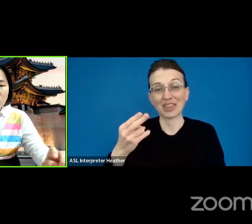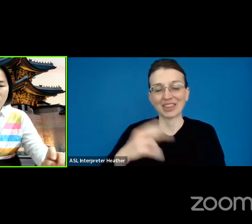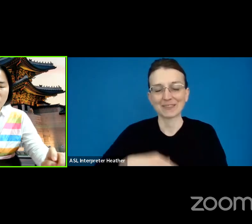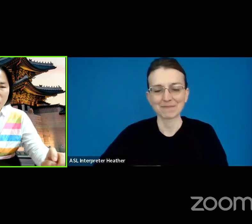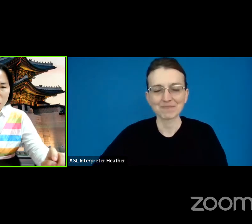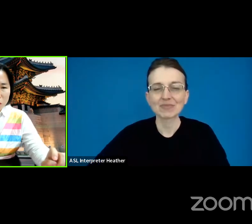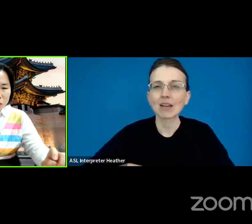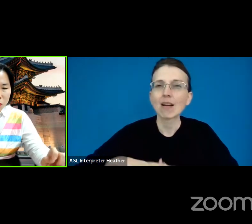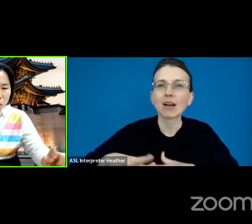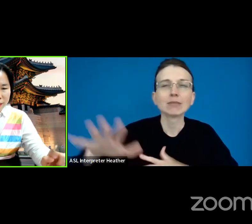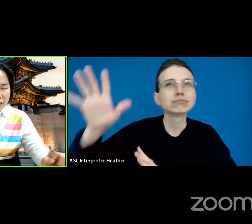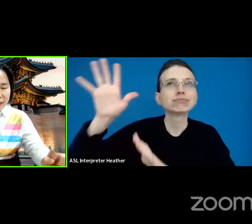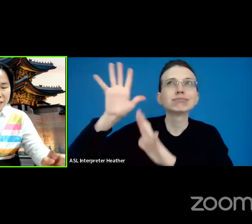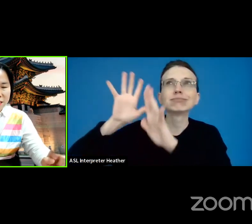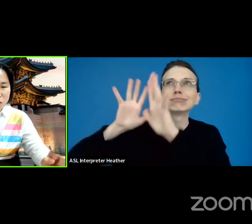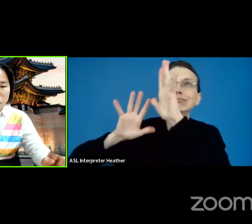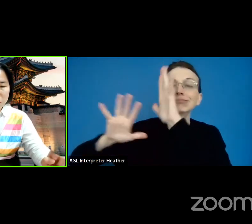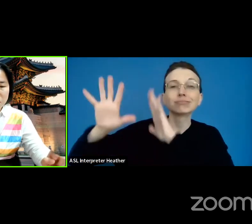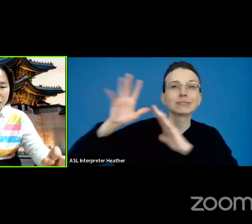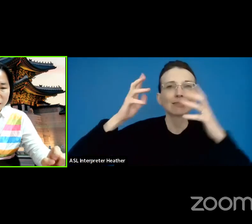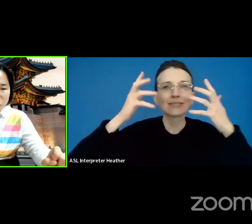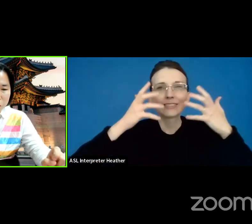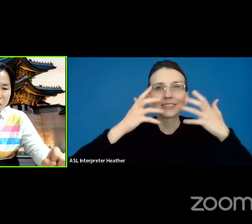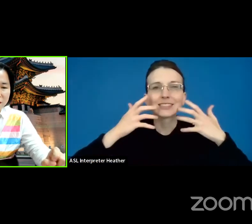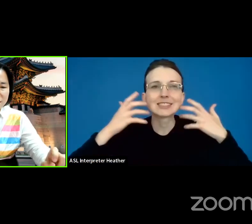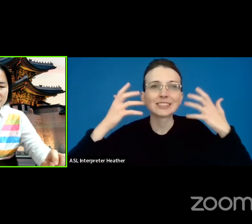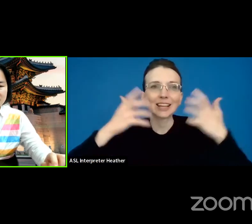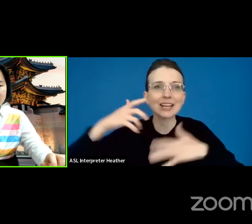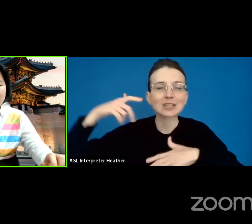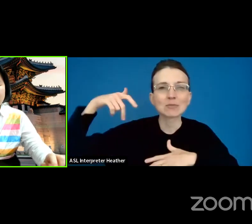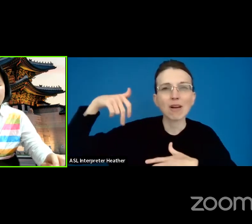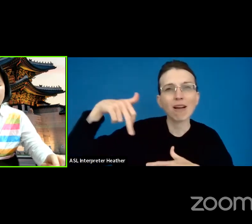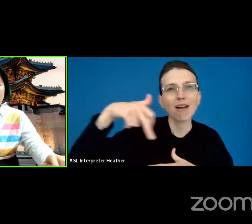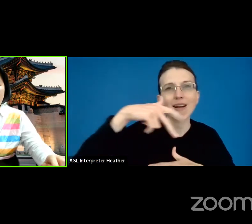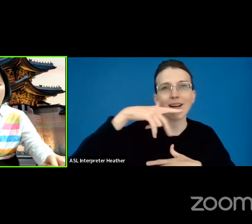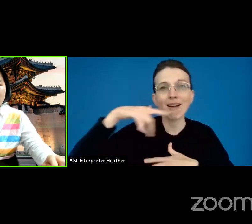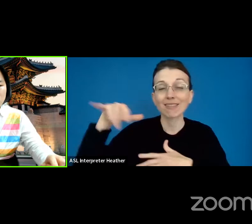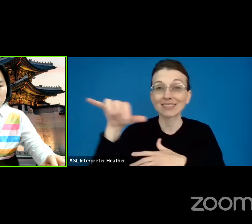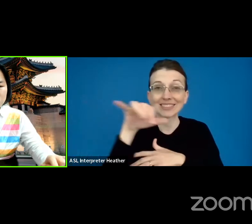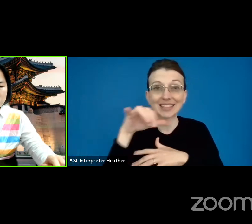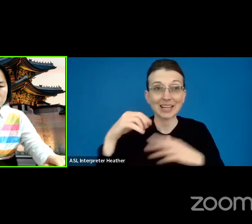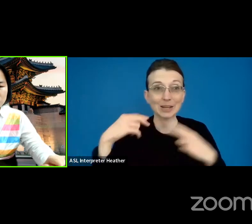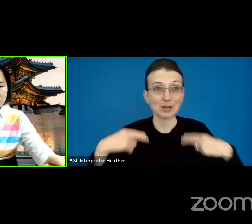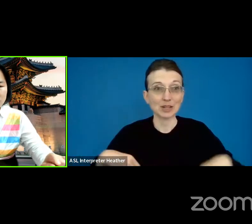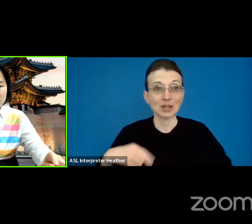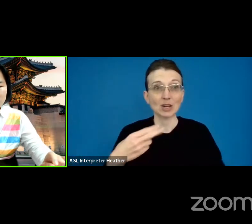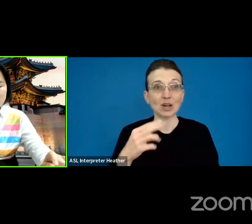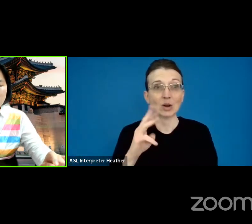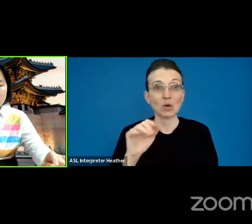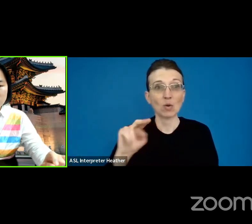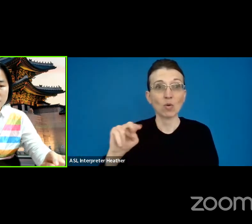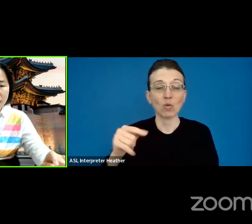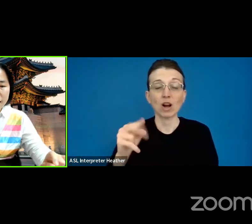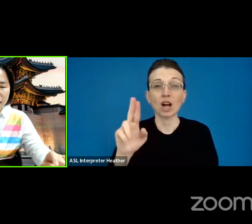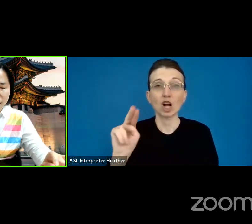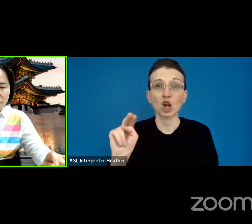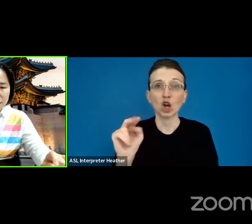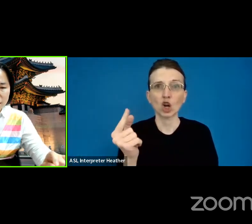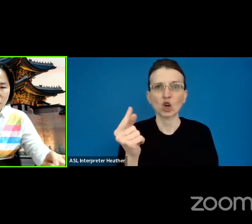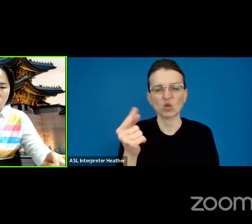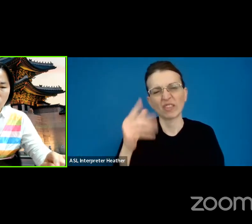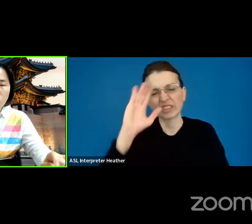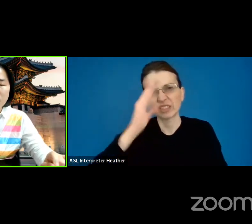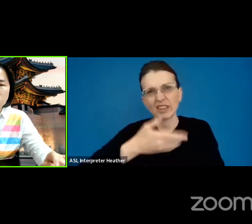Long, long ago, when tigers walked like humans, Hwan-ung, the son of the sky